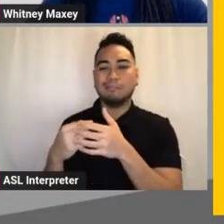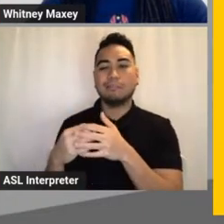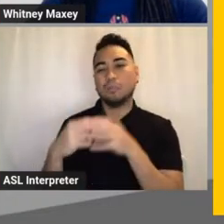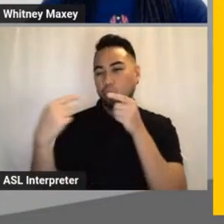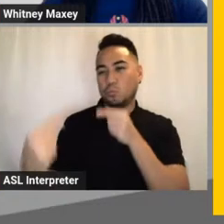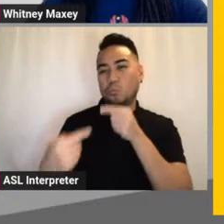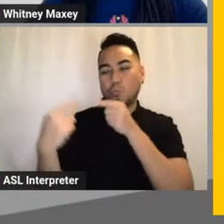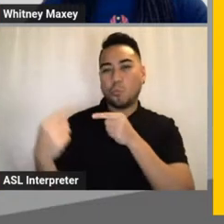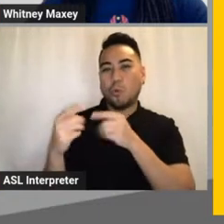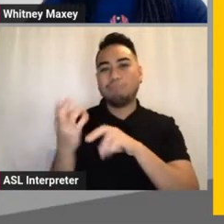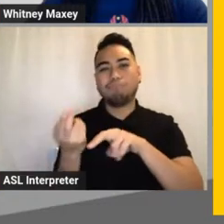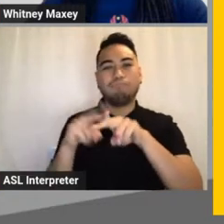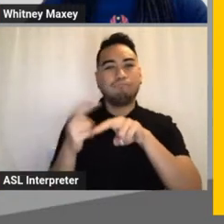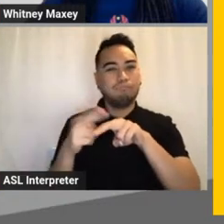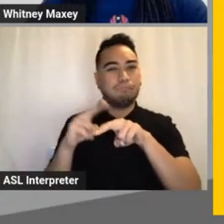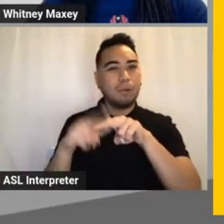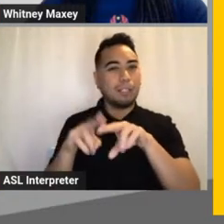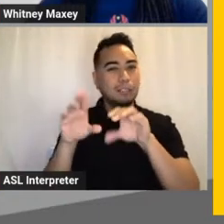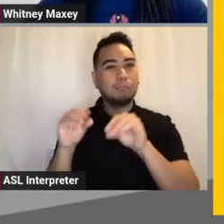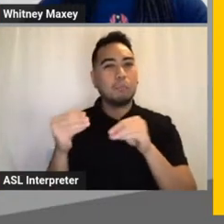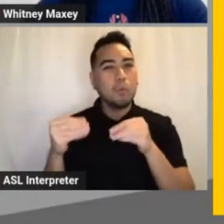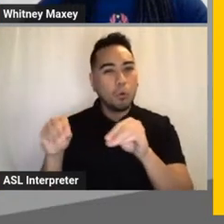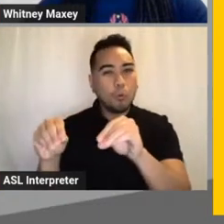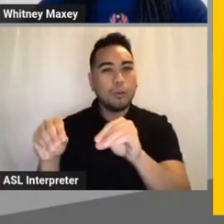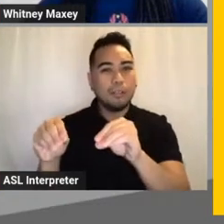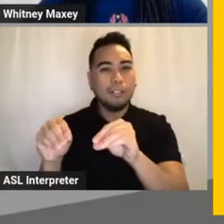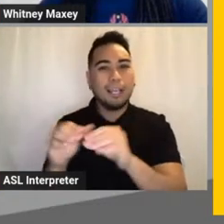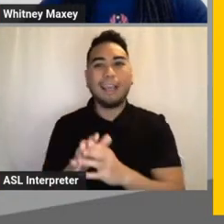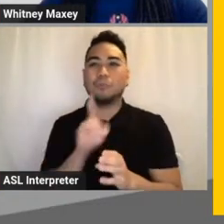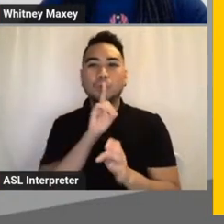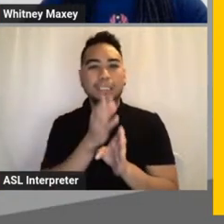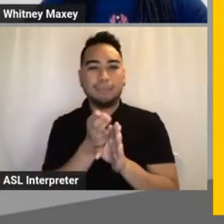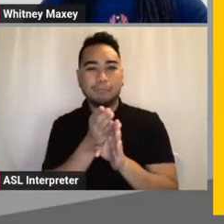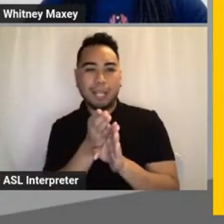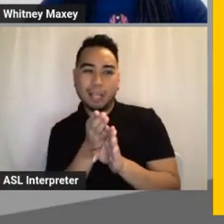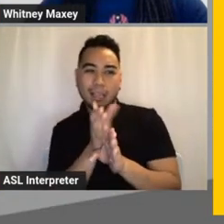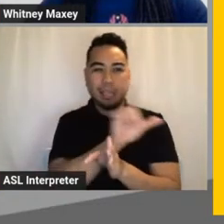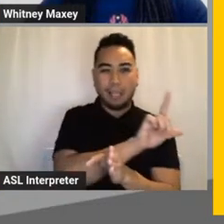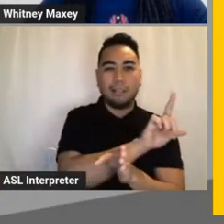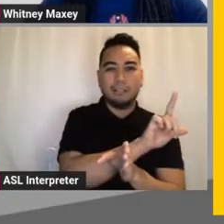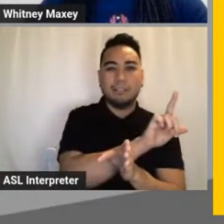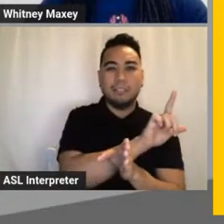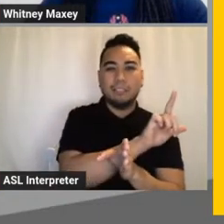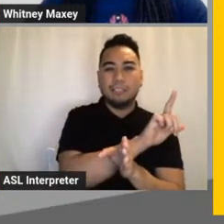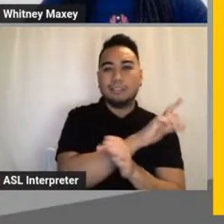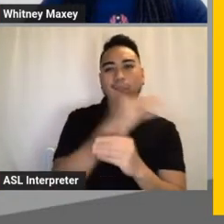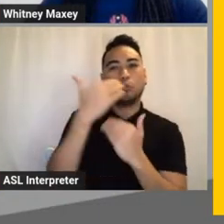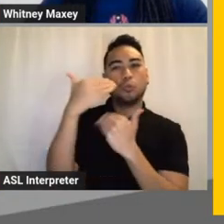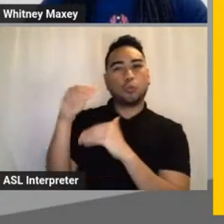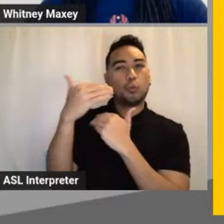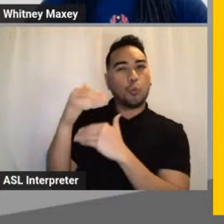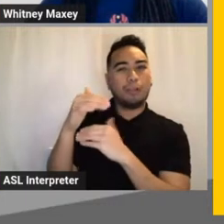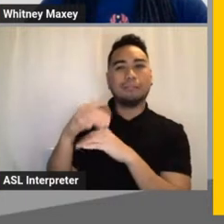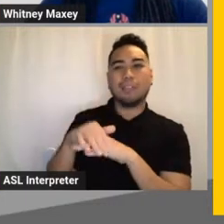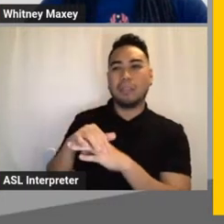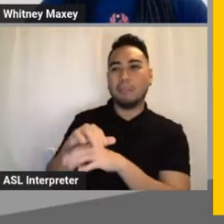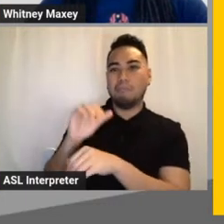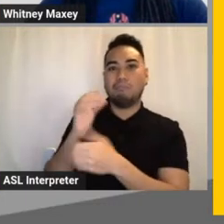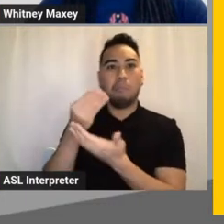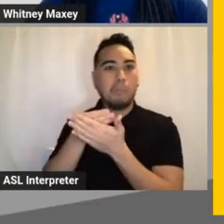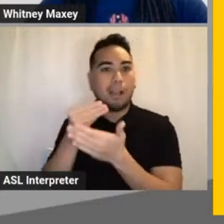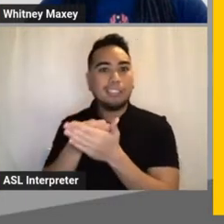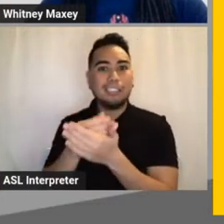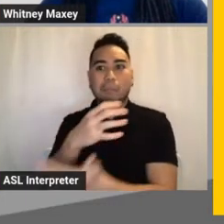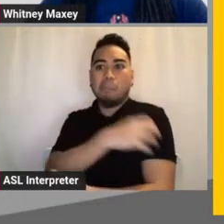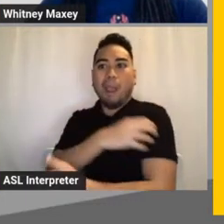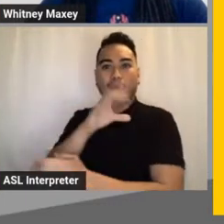influence and to move the party's center of gravity to the left, to restrict the power of money and corporations, anything we